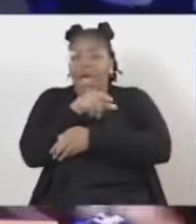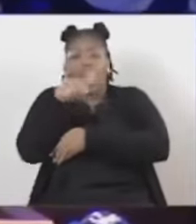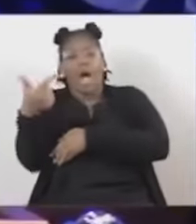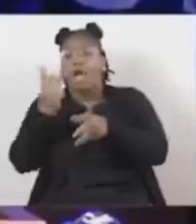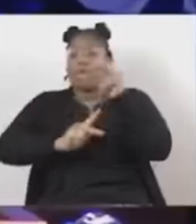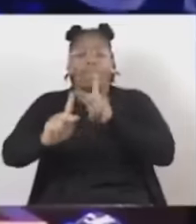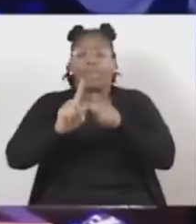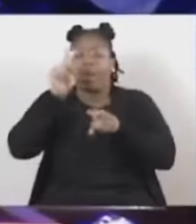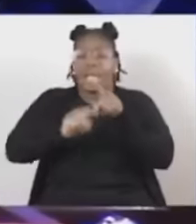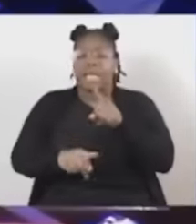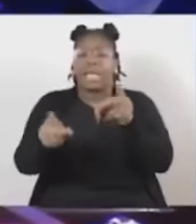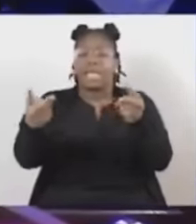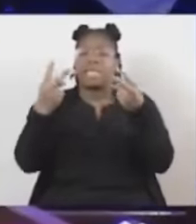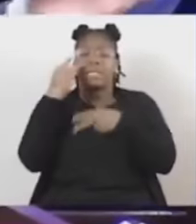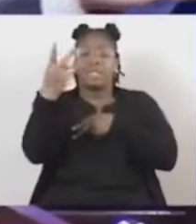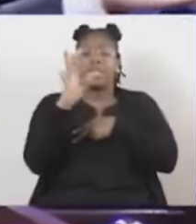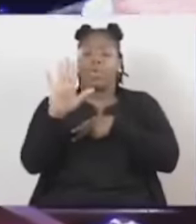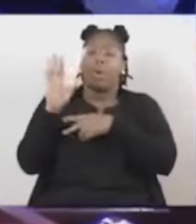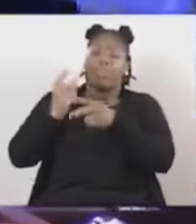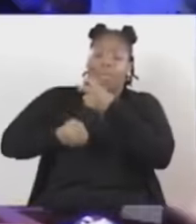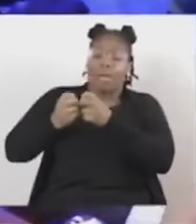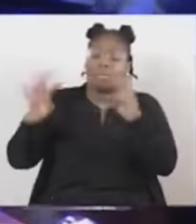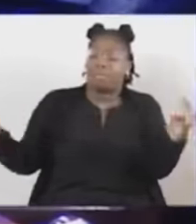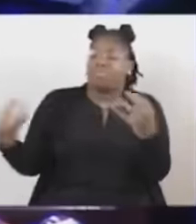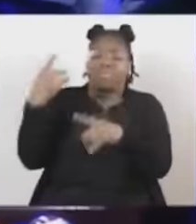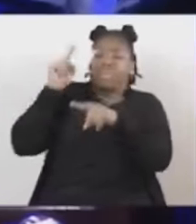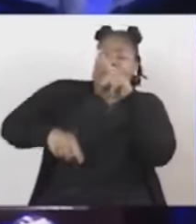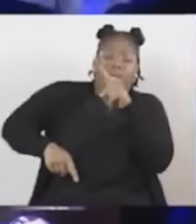judgmental. And here you are tonight saying amazing grace.